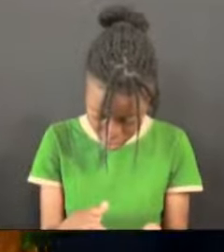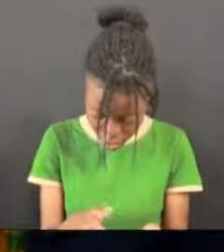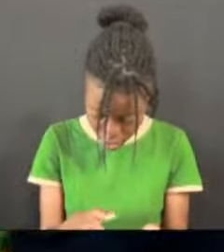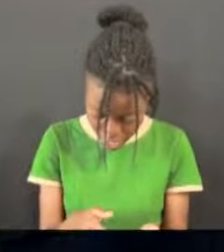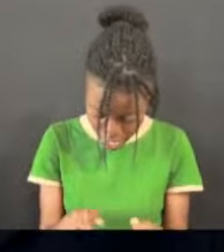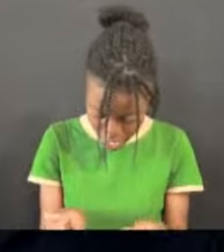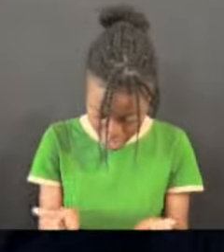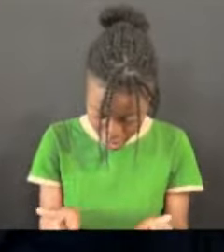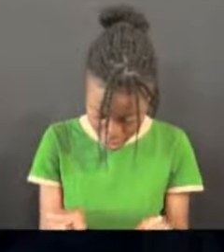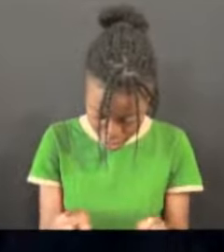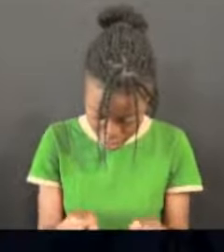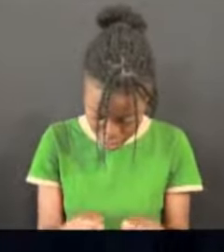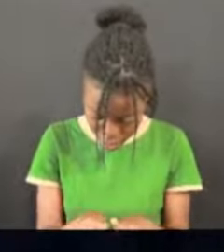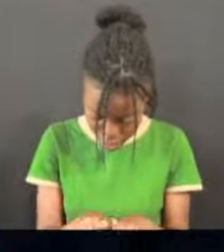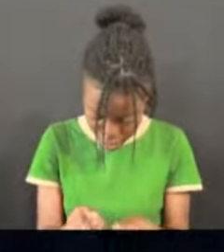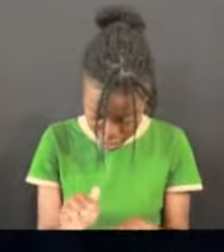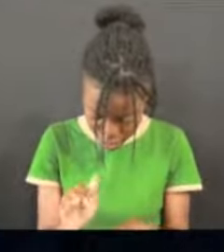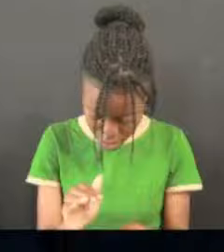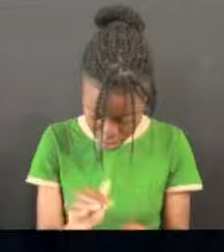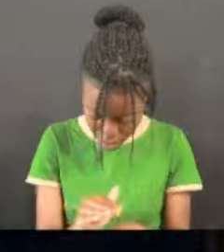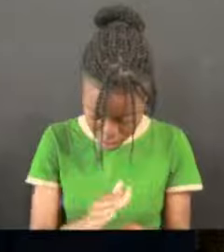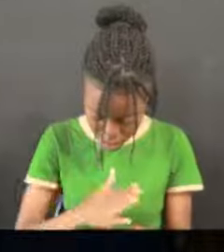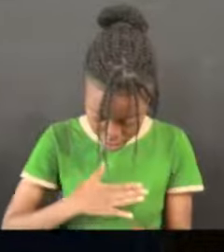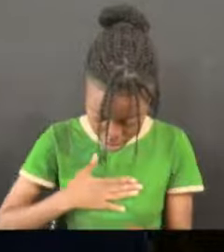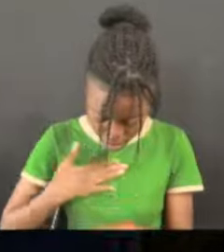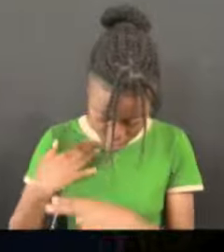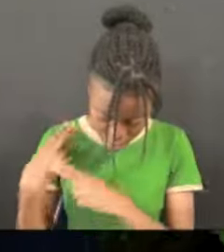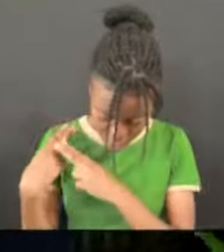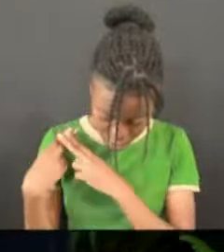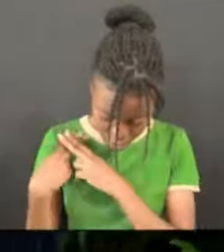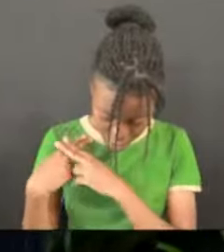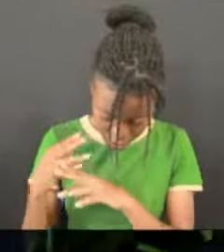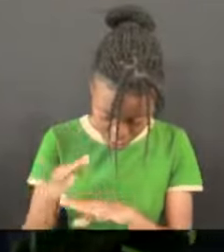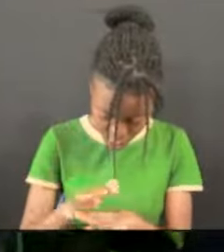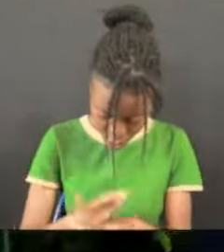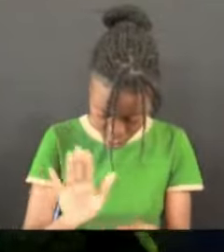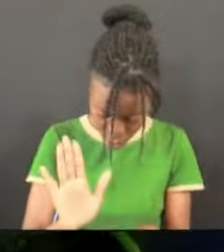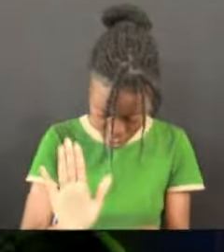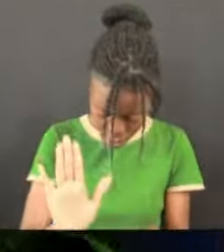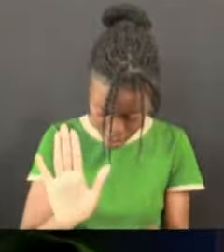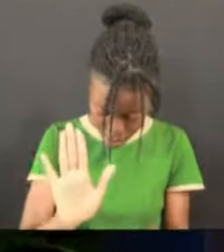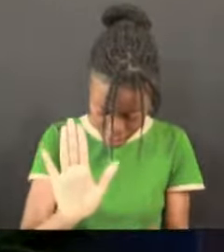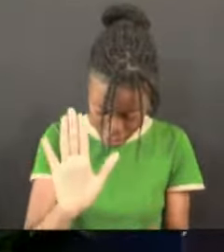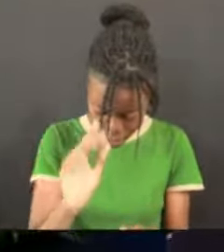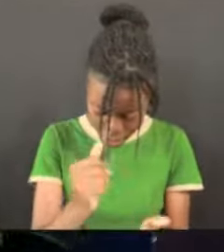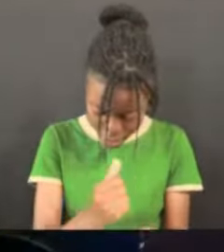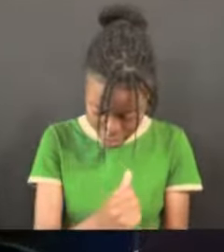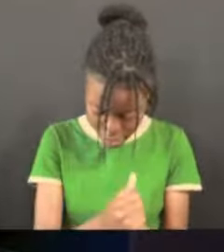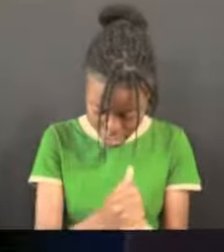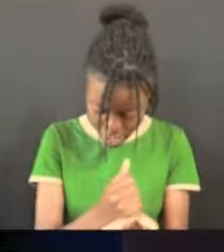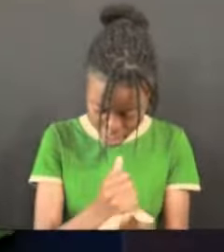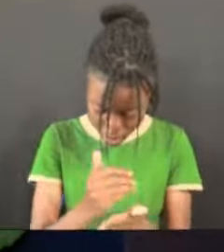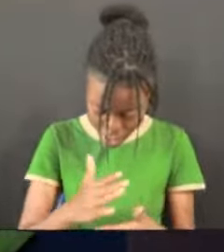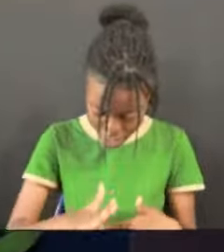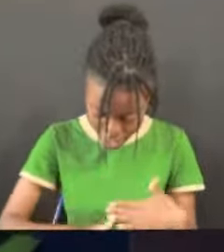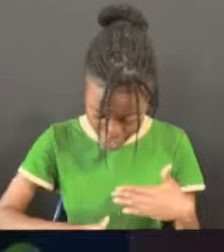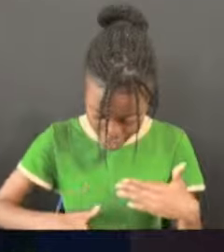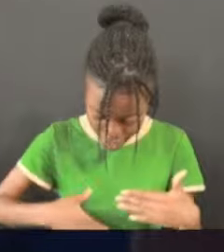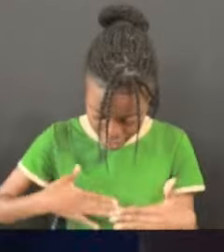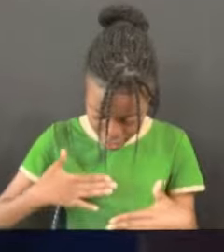weak, and as he bids me lean on him, his help